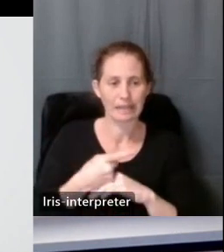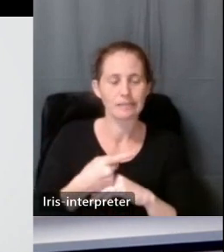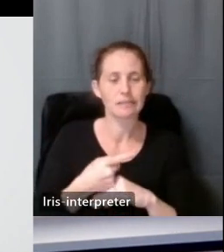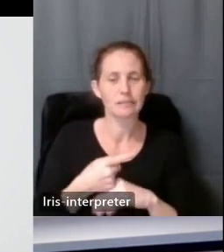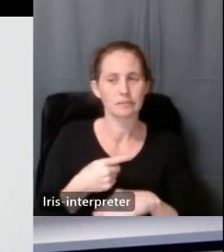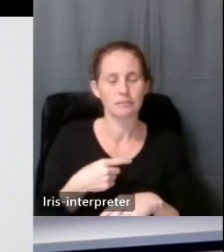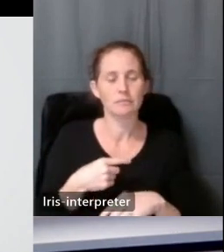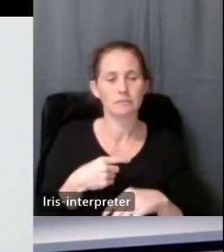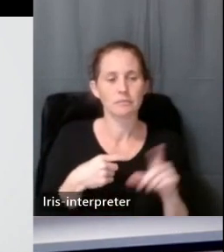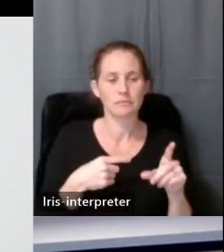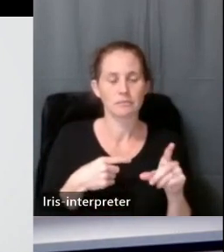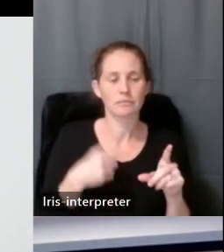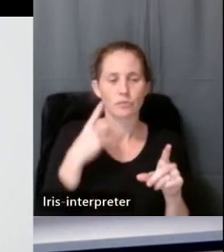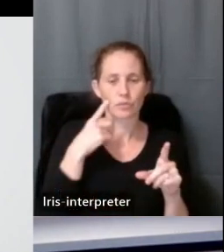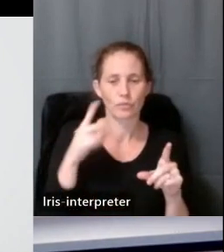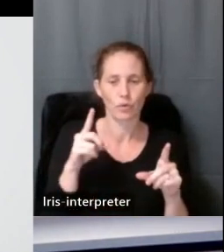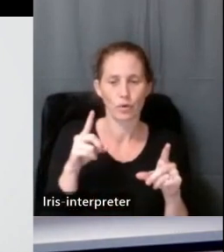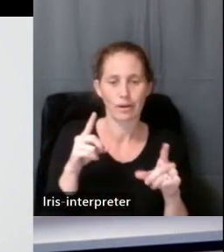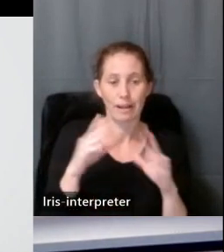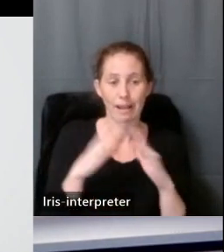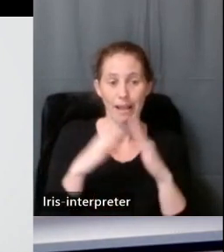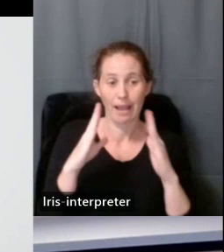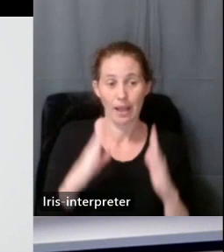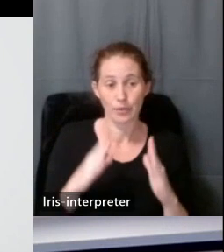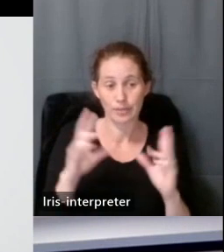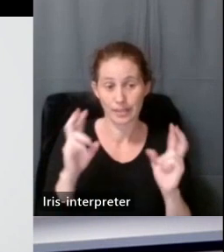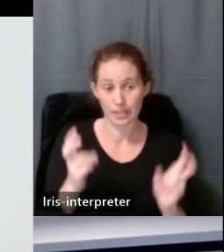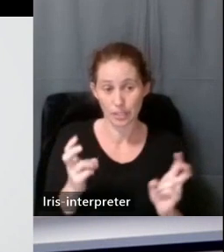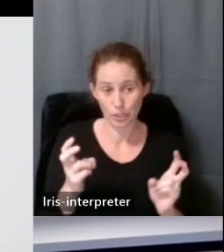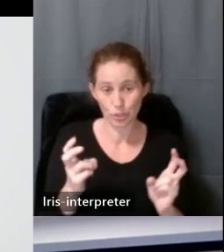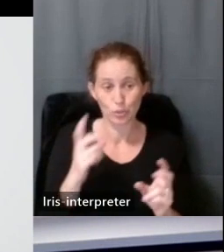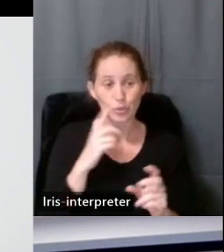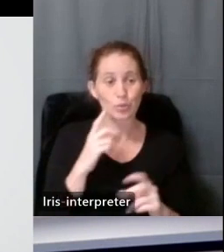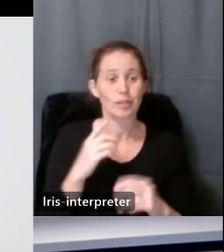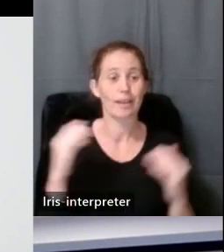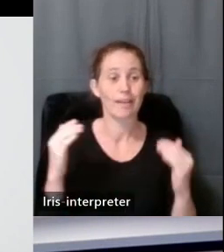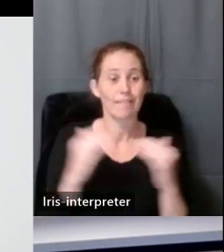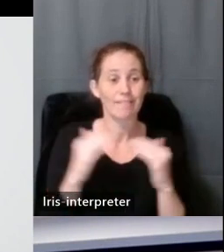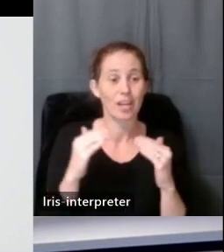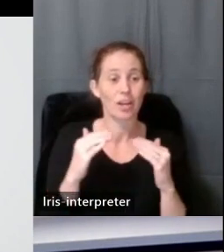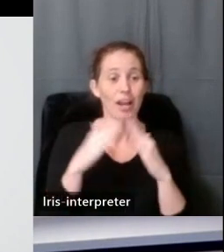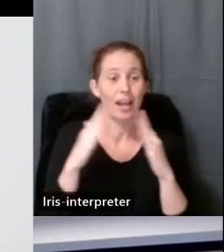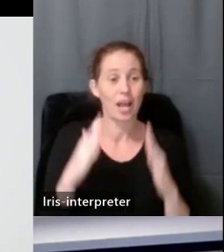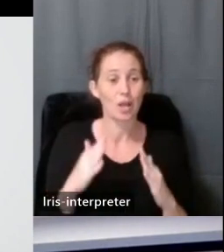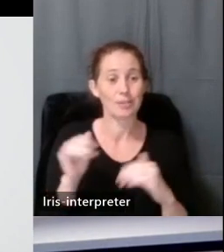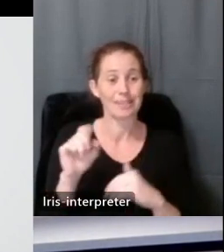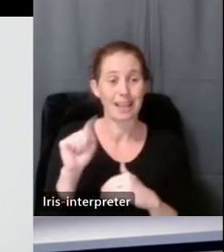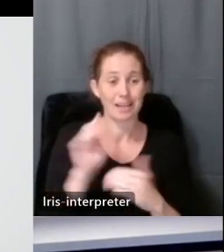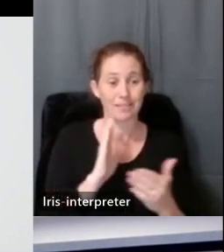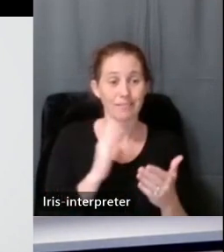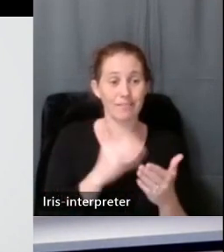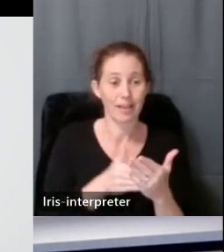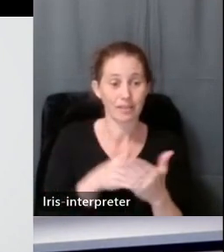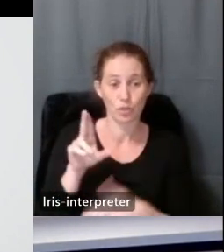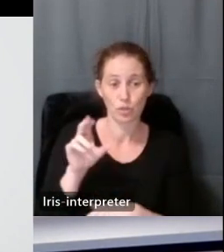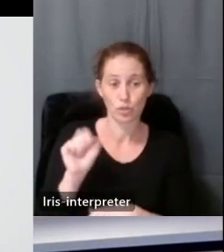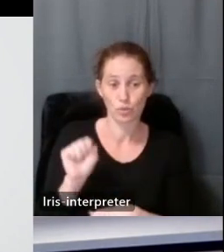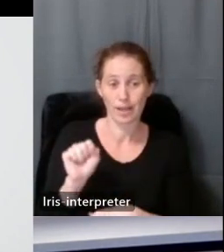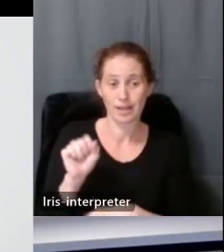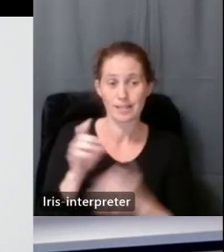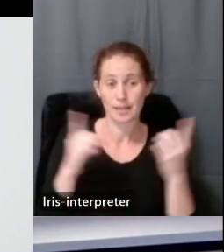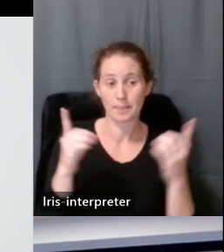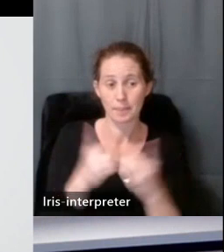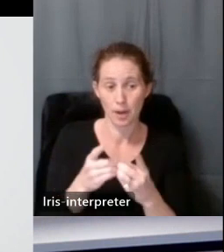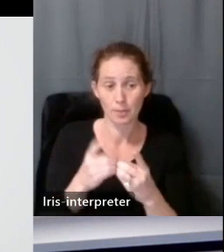complaints. For housing issues, Fair Housing Act violations, a U.S. Department of Housing